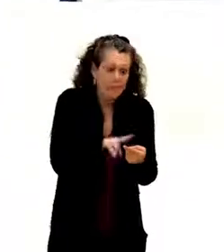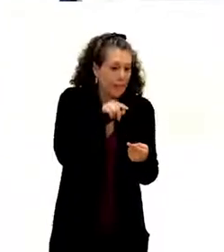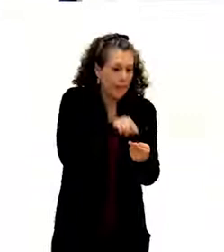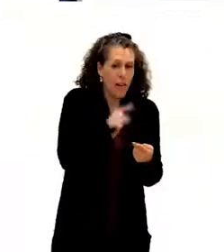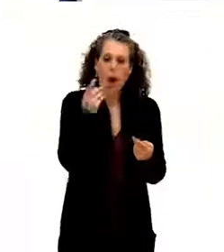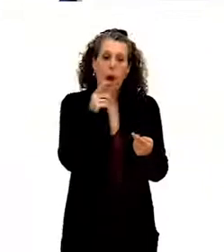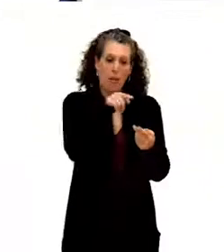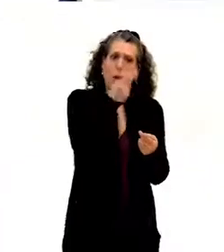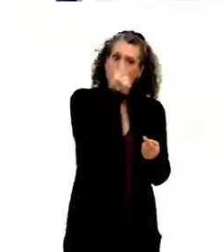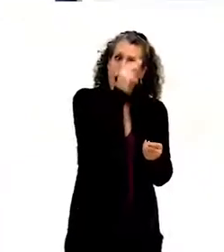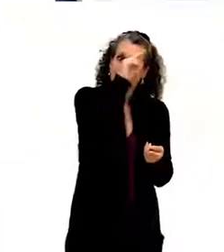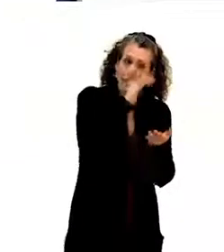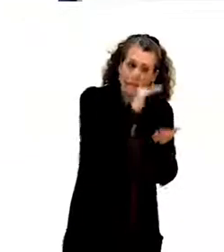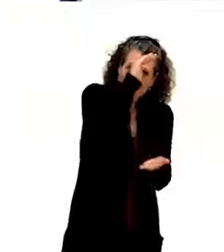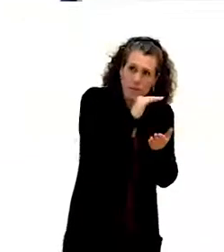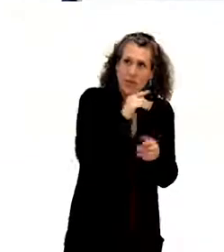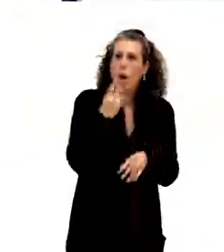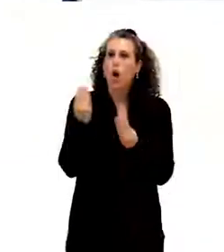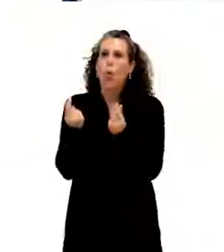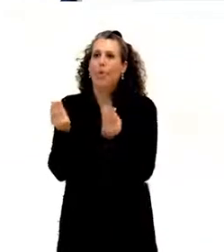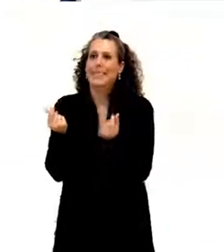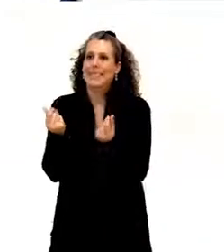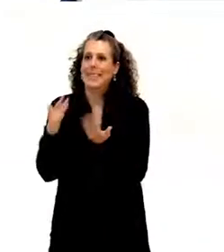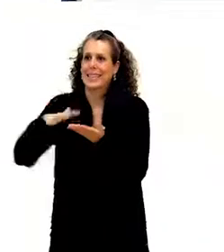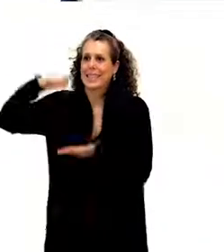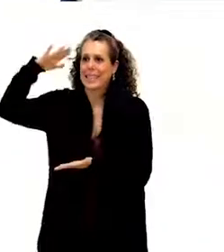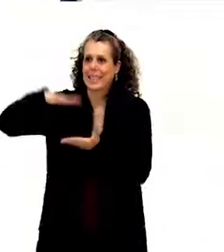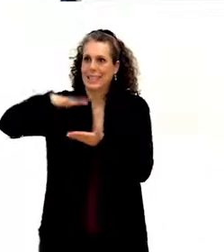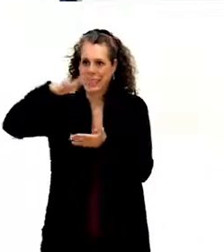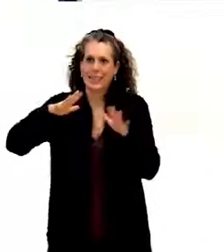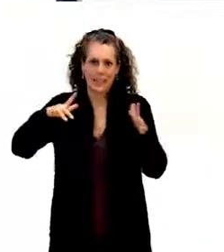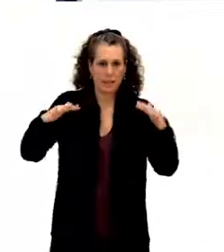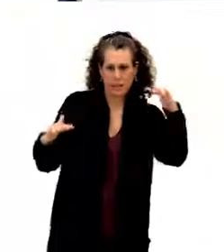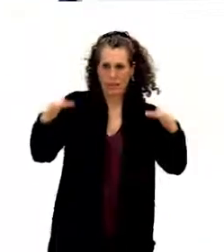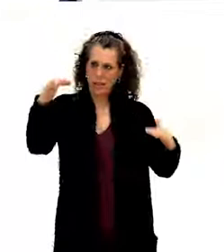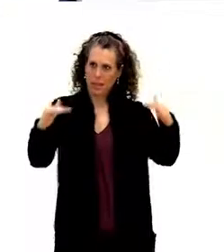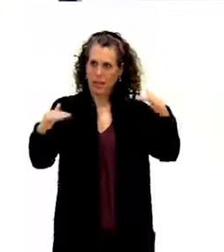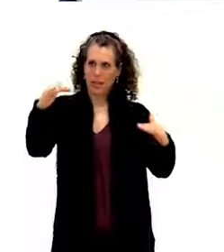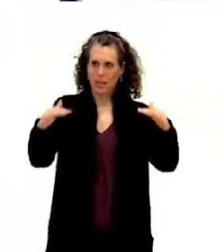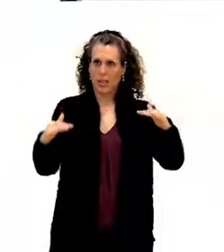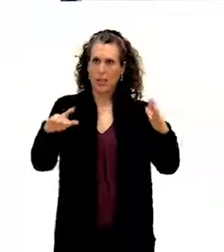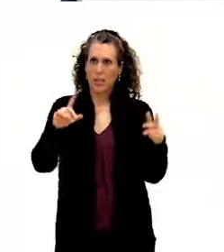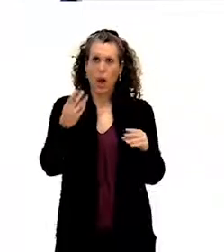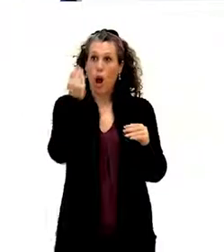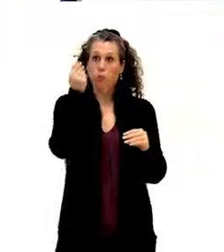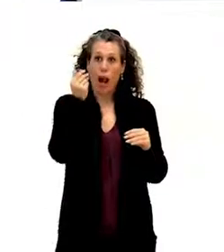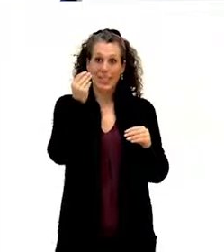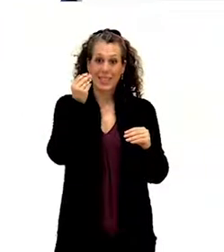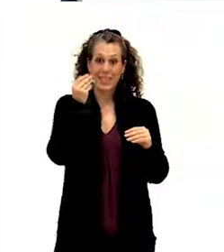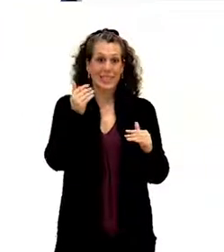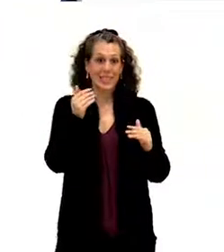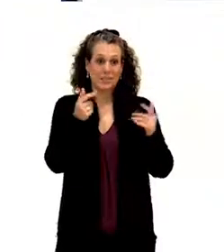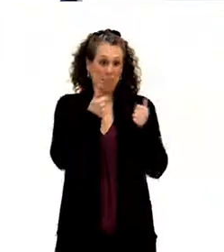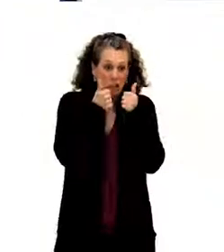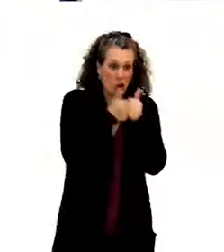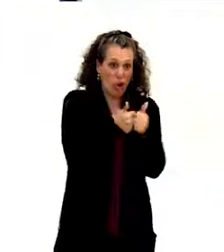price-quality ratio. Perhaps meat is not ready yet available for their conceptual interface in member states